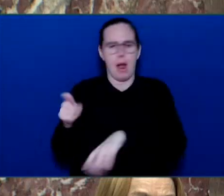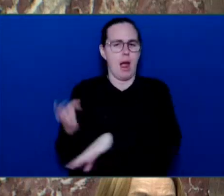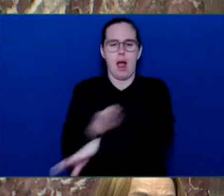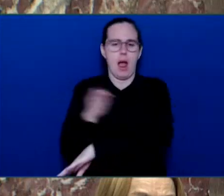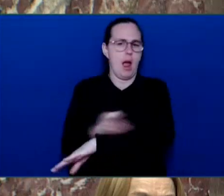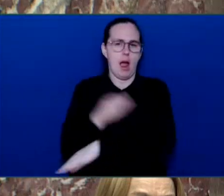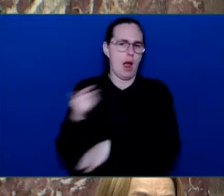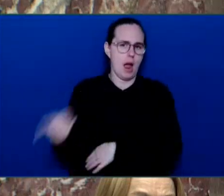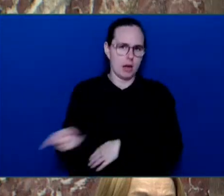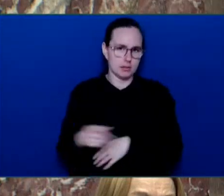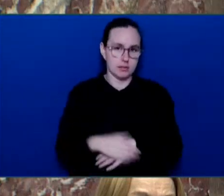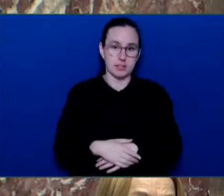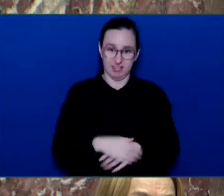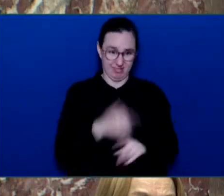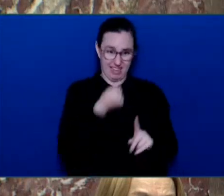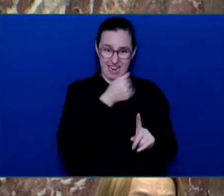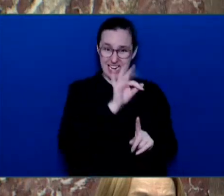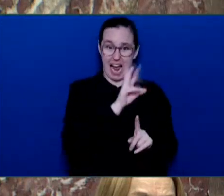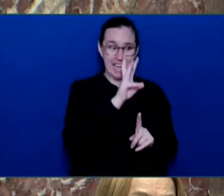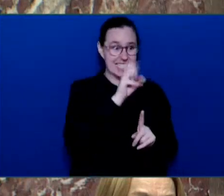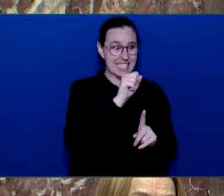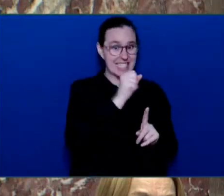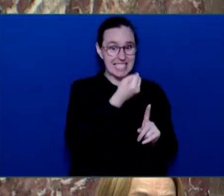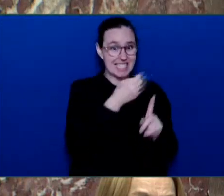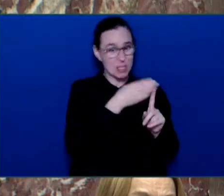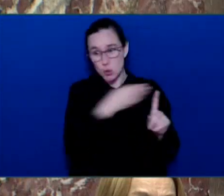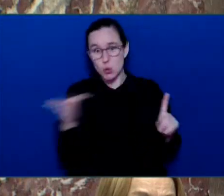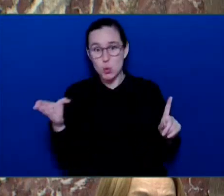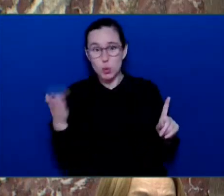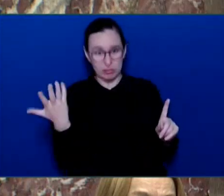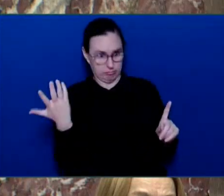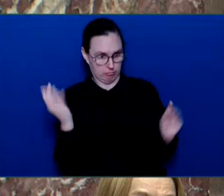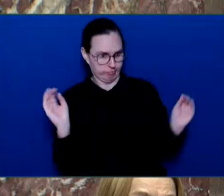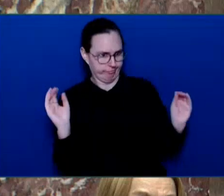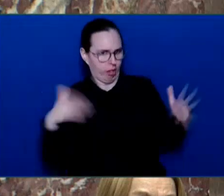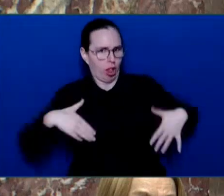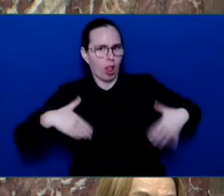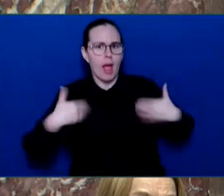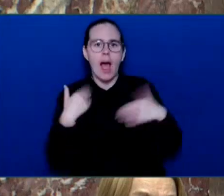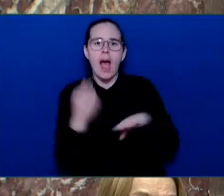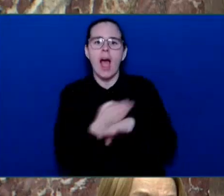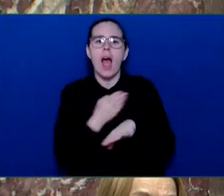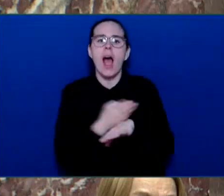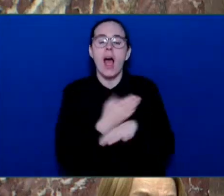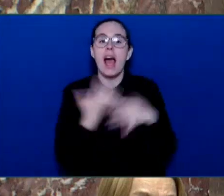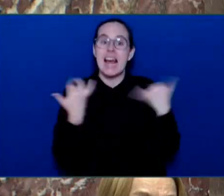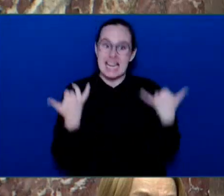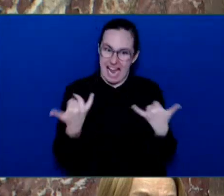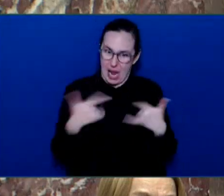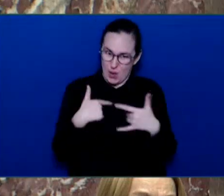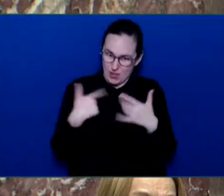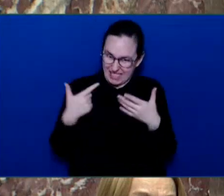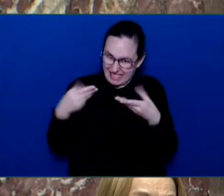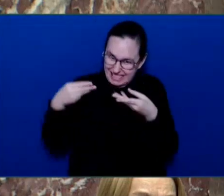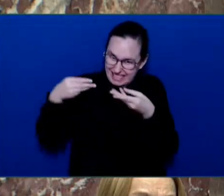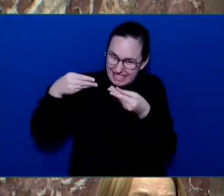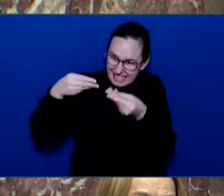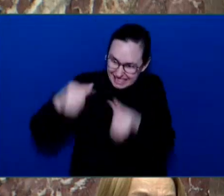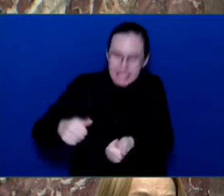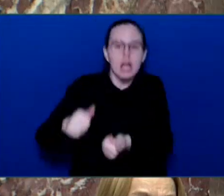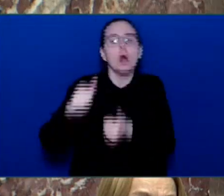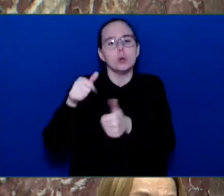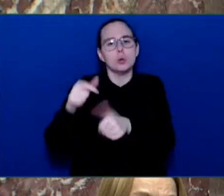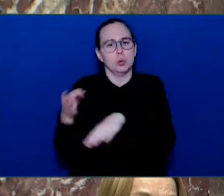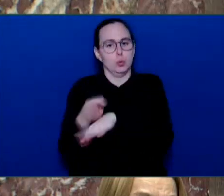literally billions of dollars allocated by this government into making the most significant improvements to Highway 1